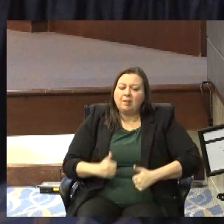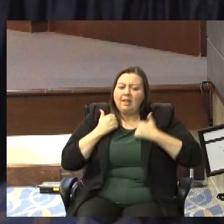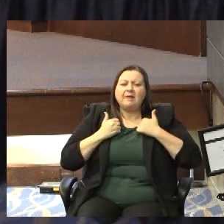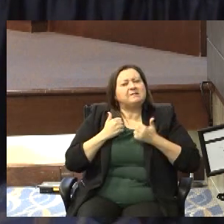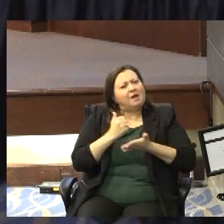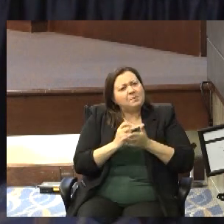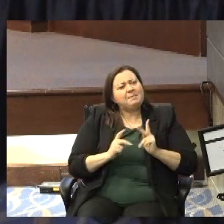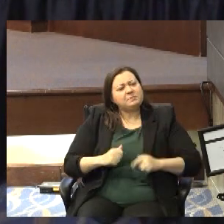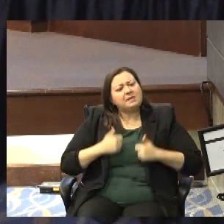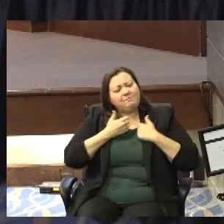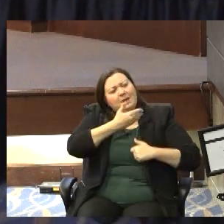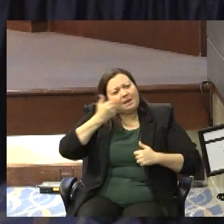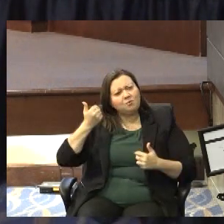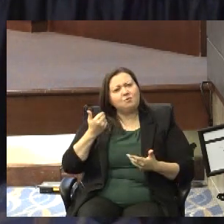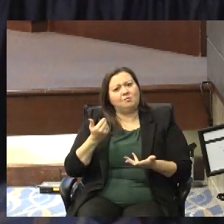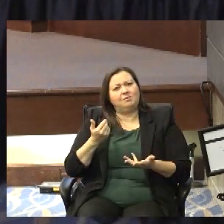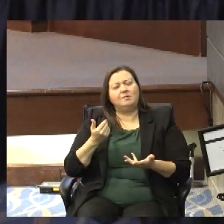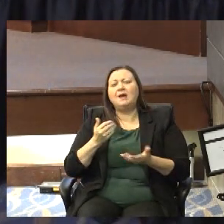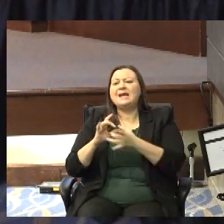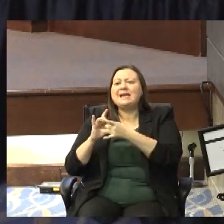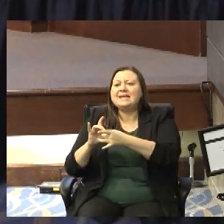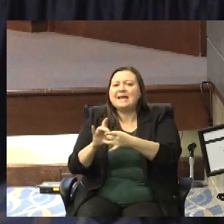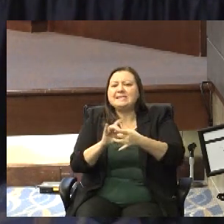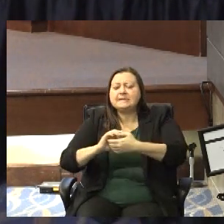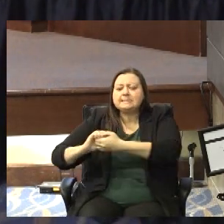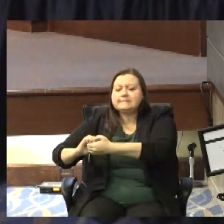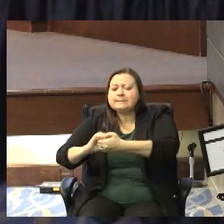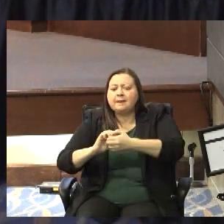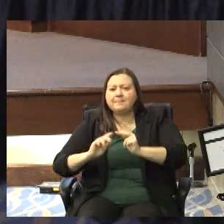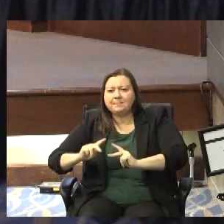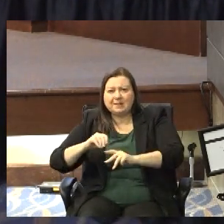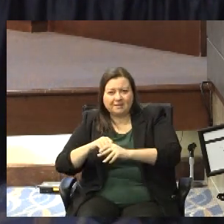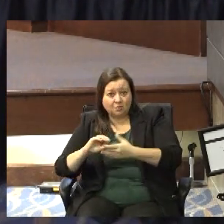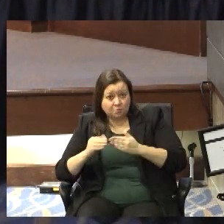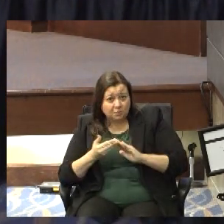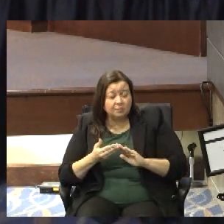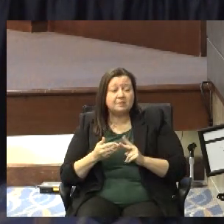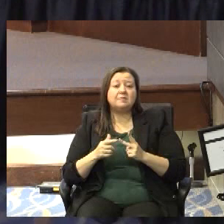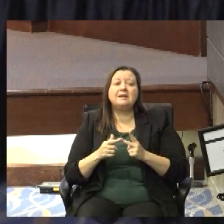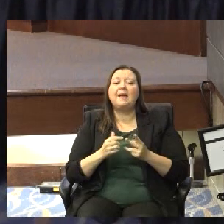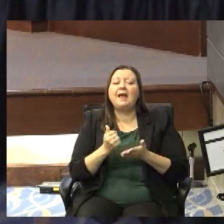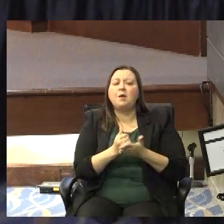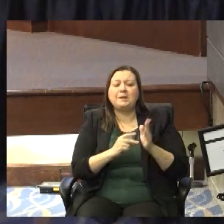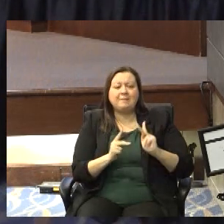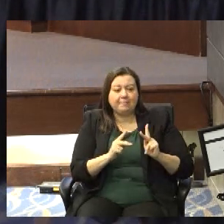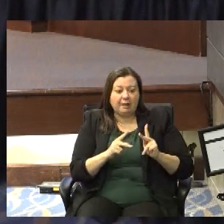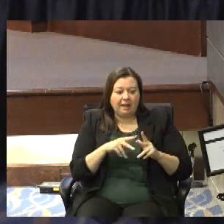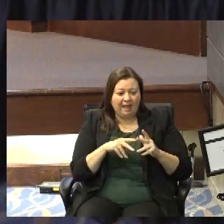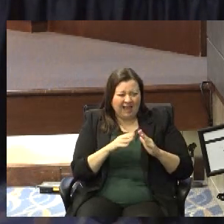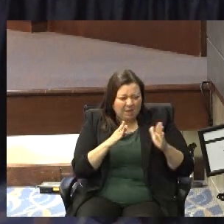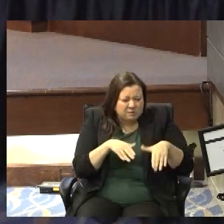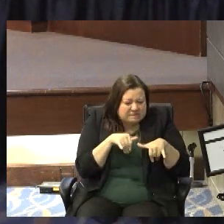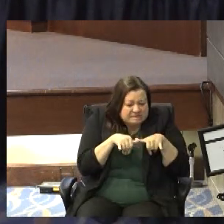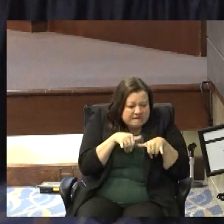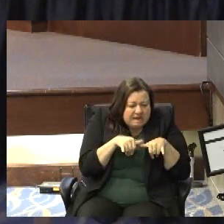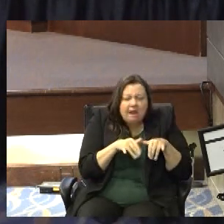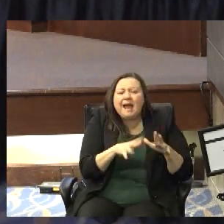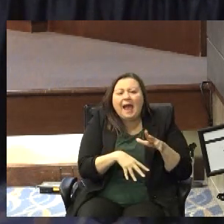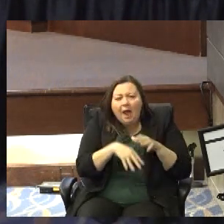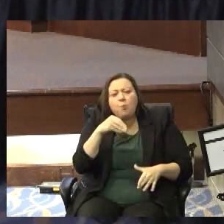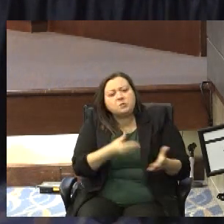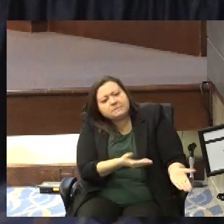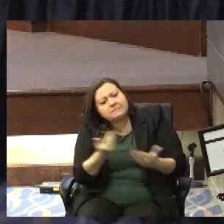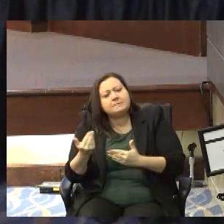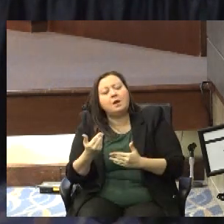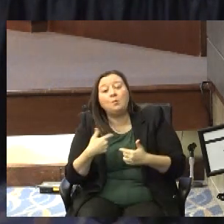people's lives better. Yeah. And, you know, connecting people in the community, you know, getting people out of their homes, that's something